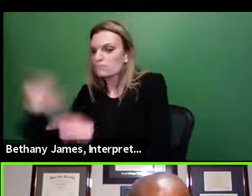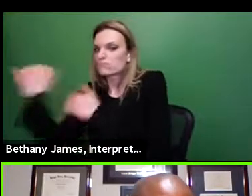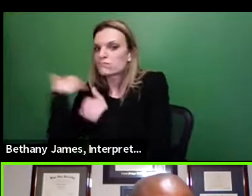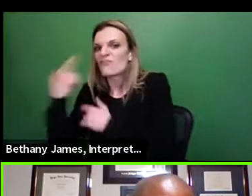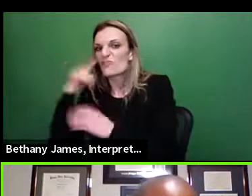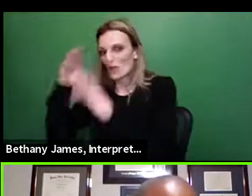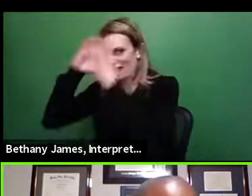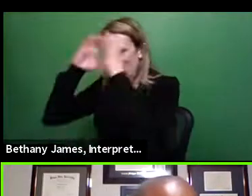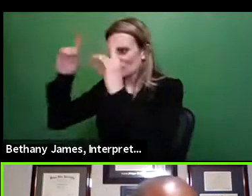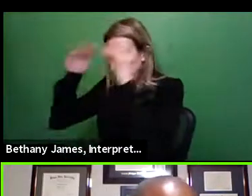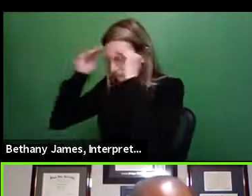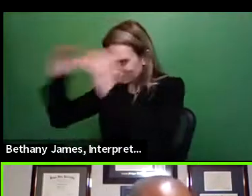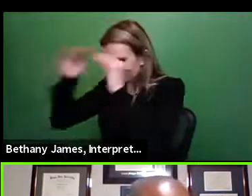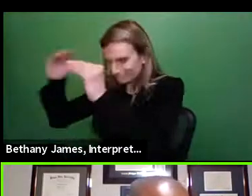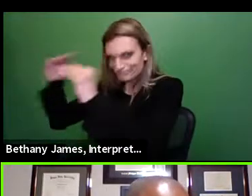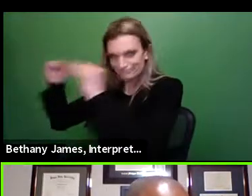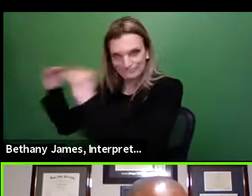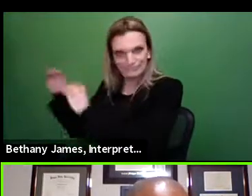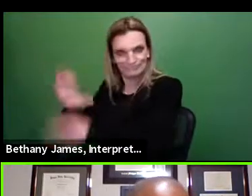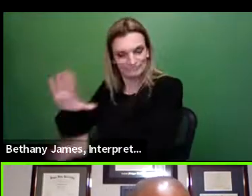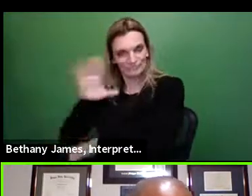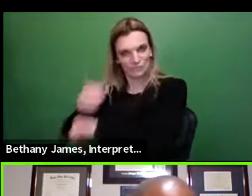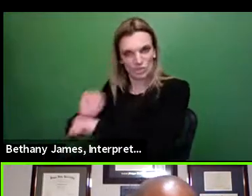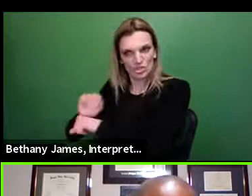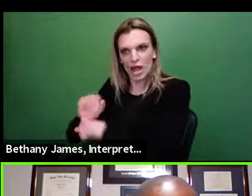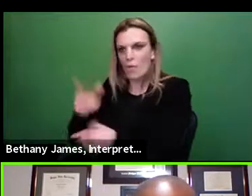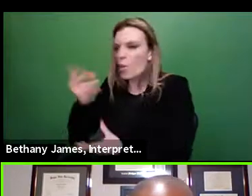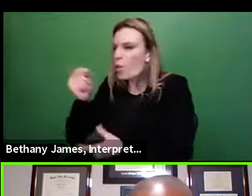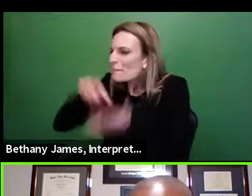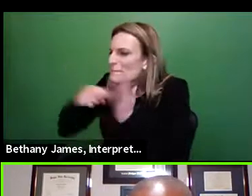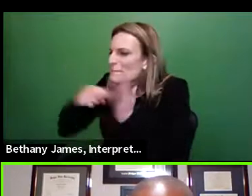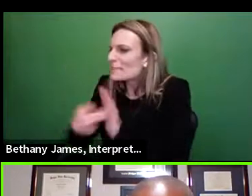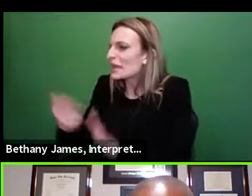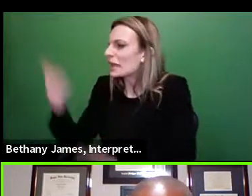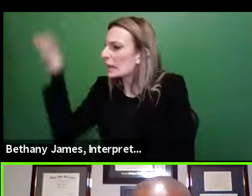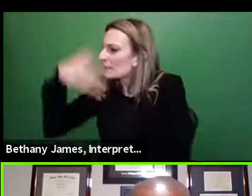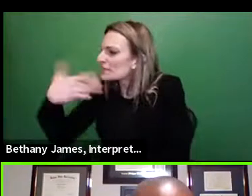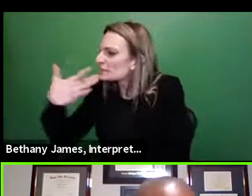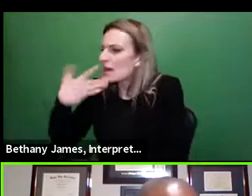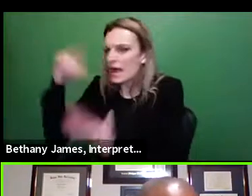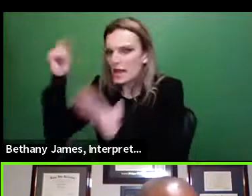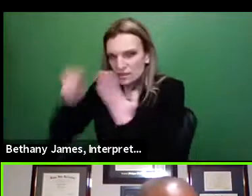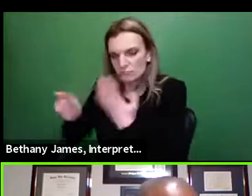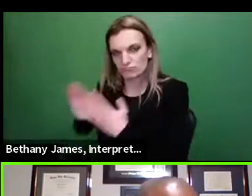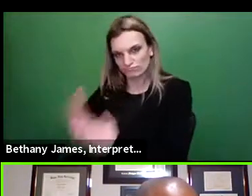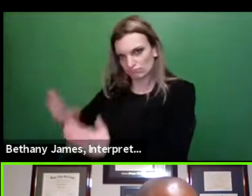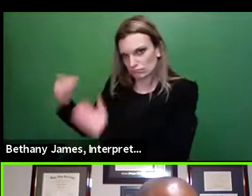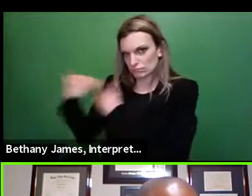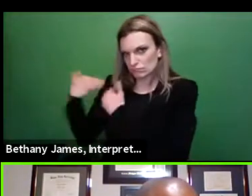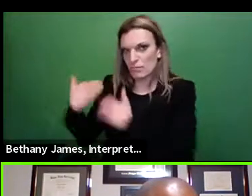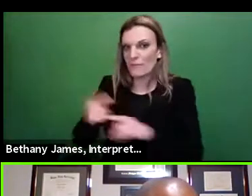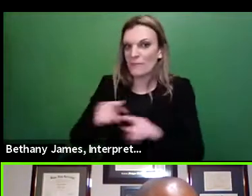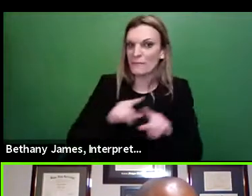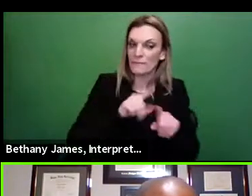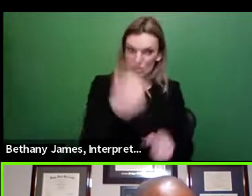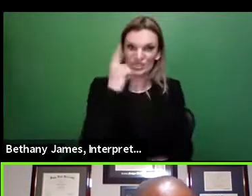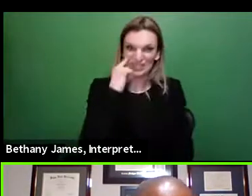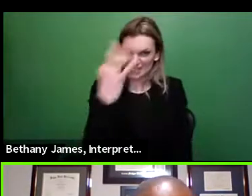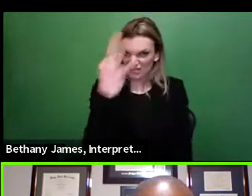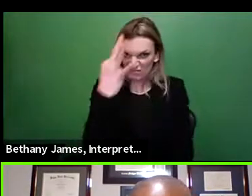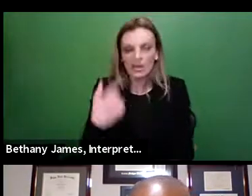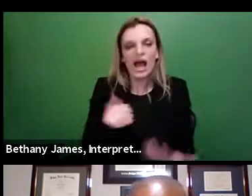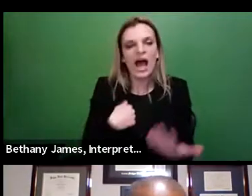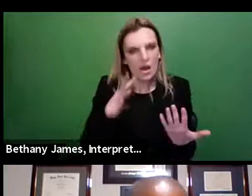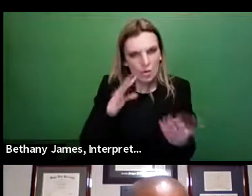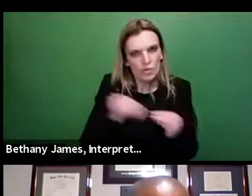from a global perspective as it relates to implicit bias. But I'd like to take a look at that and follow up with you, sir, so I can give you a more informed